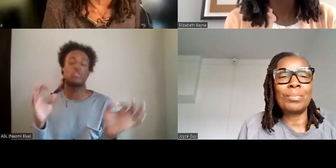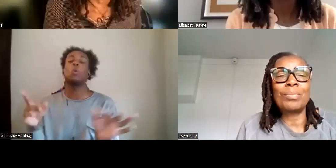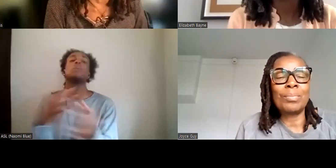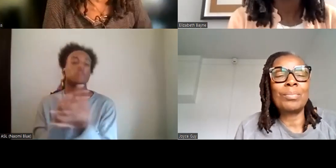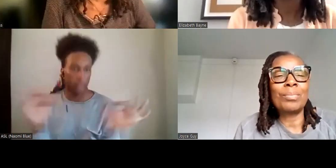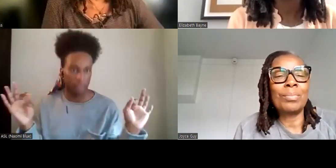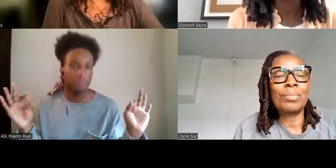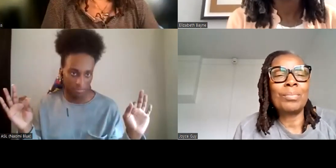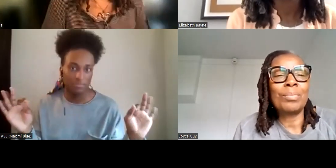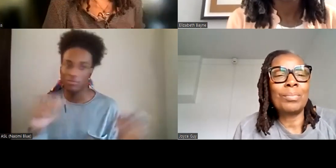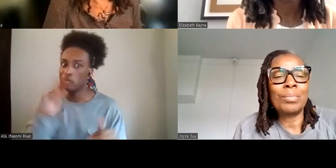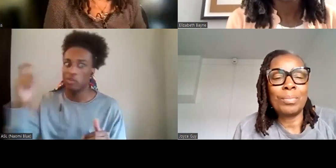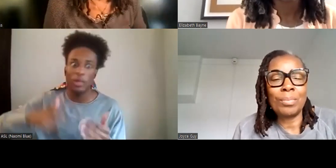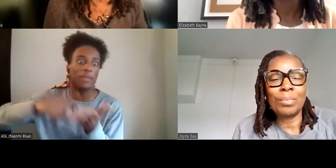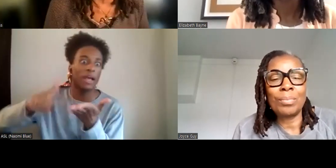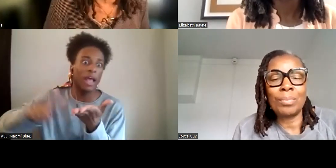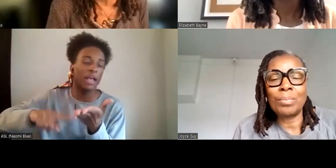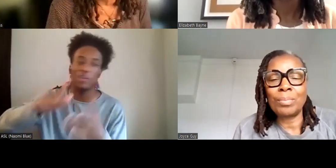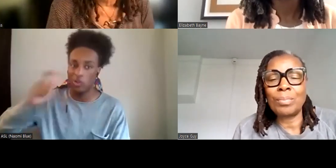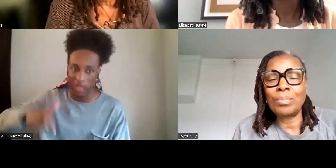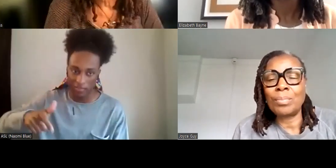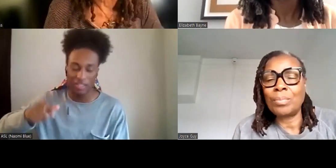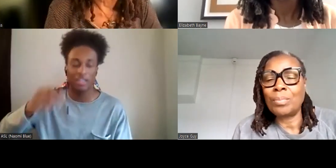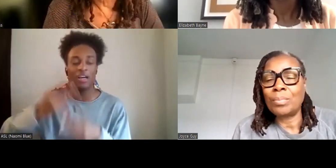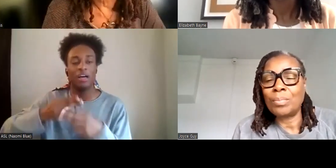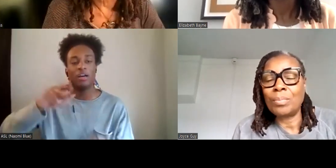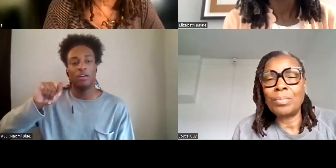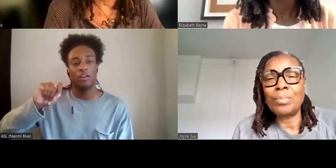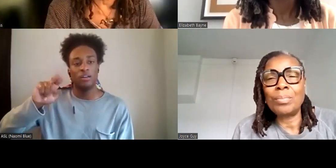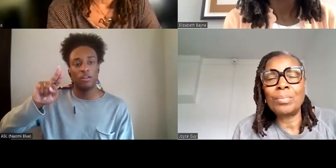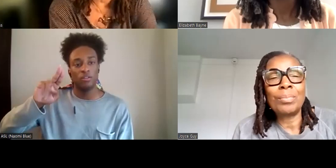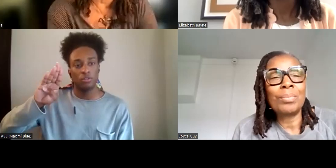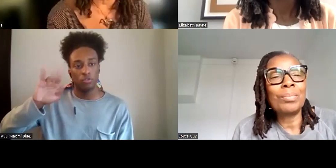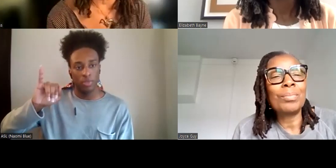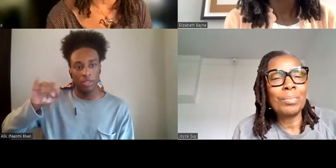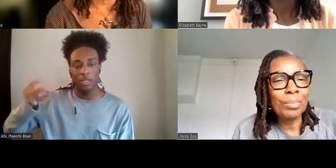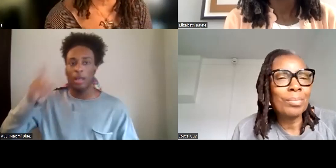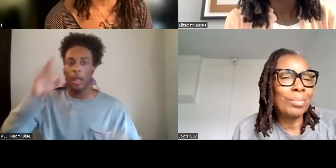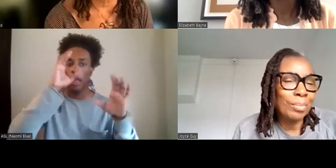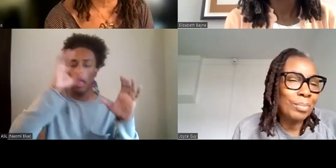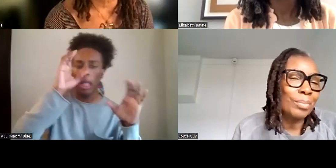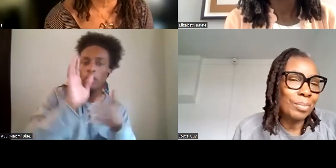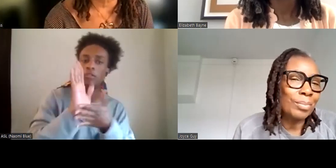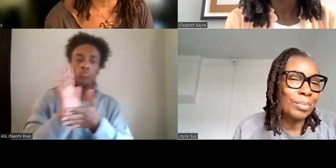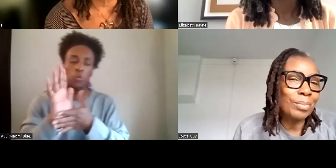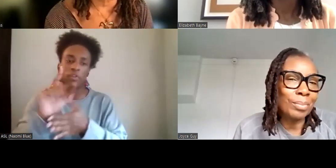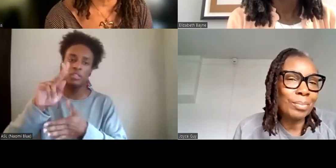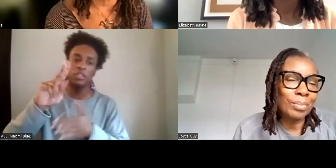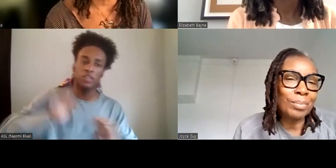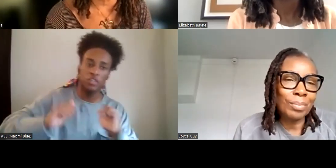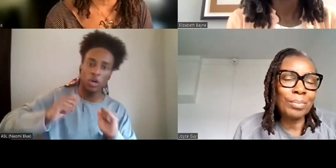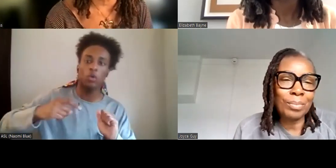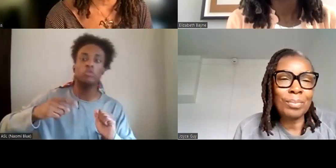It's free. You can go there, and they're looking for content. So that would be another place that I would tell people